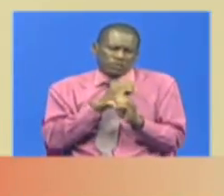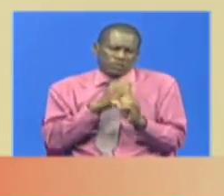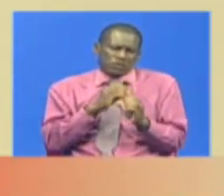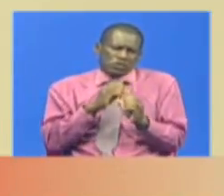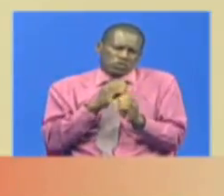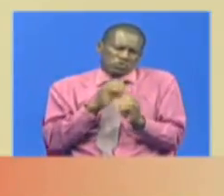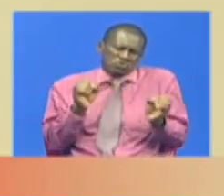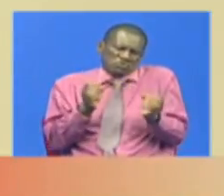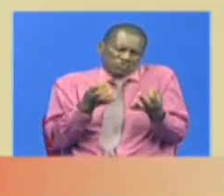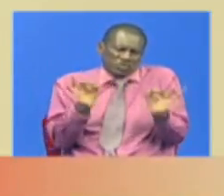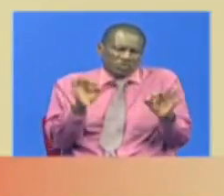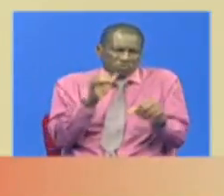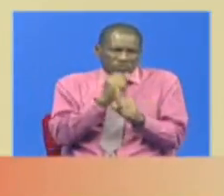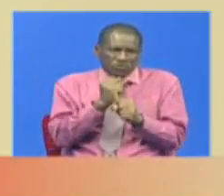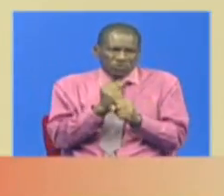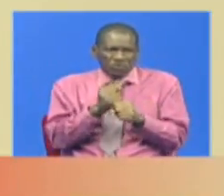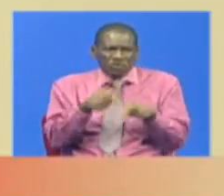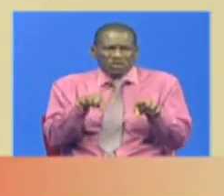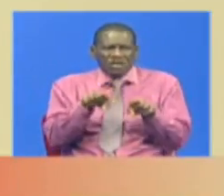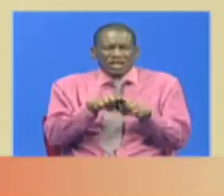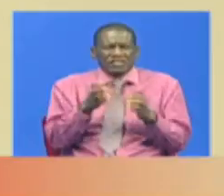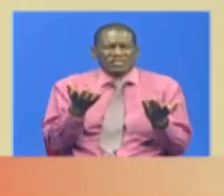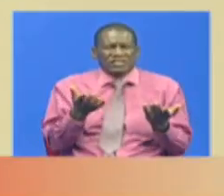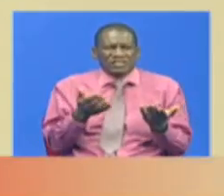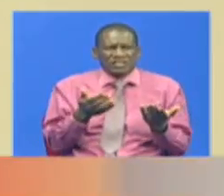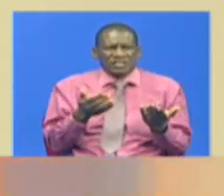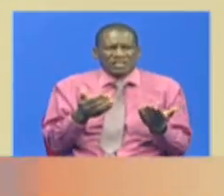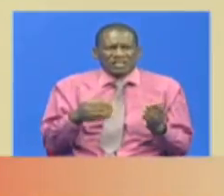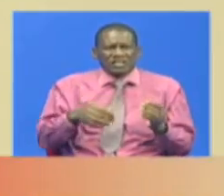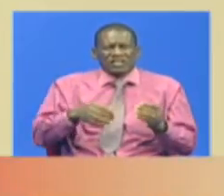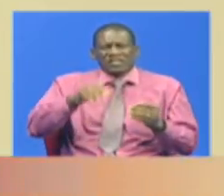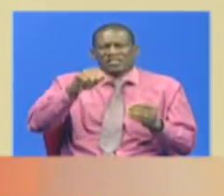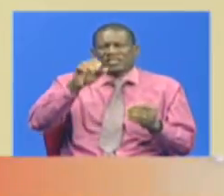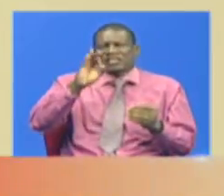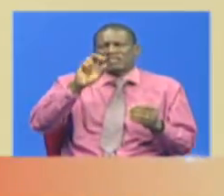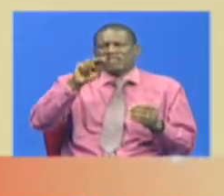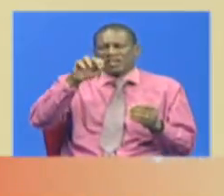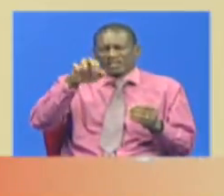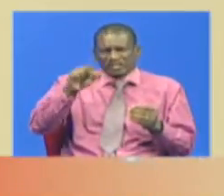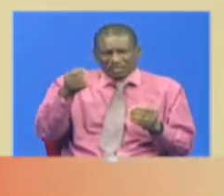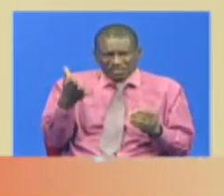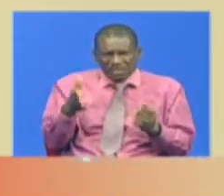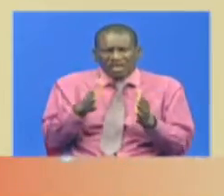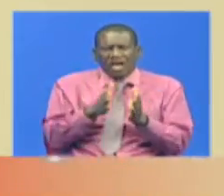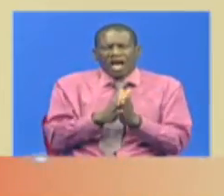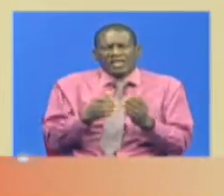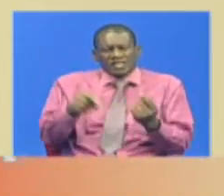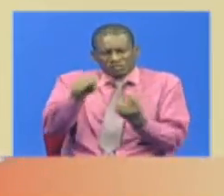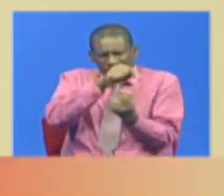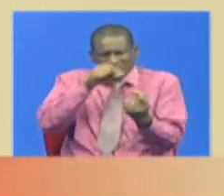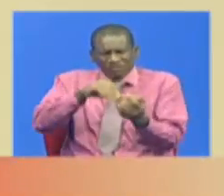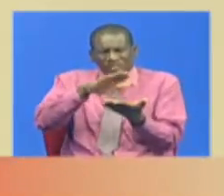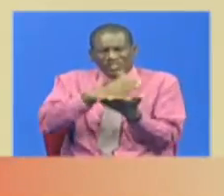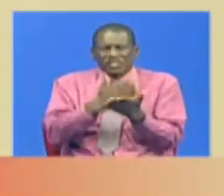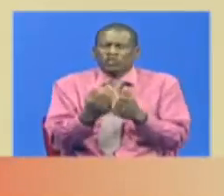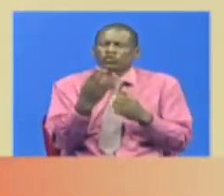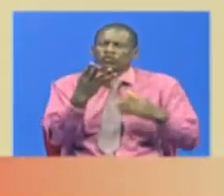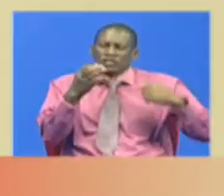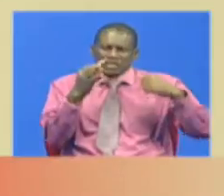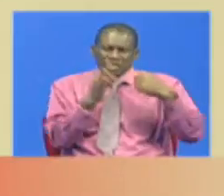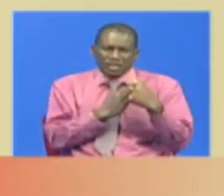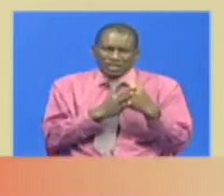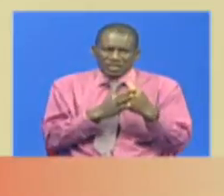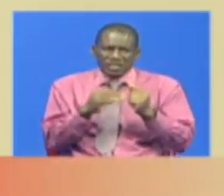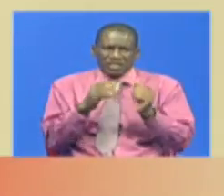discretion, as the fines are provided for and the stipulation, particularly section 48